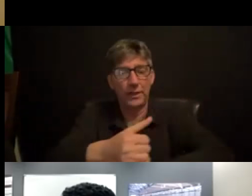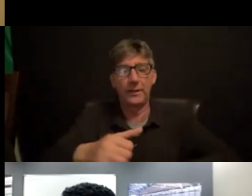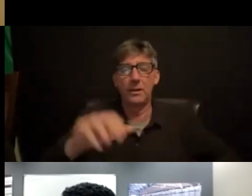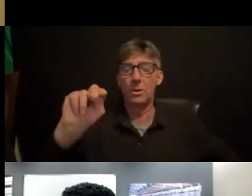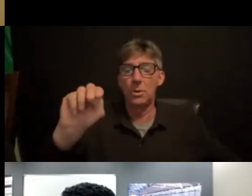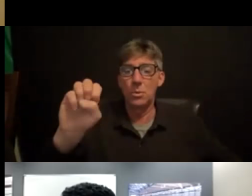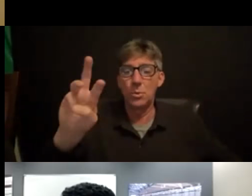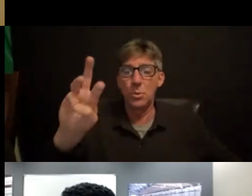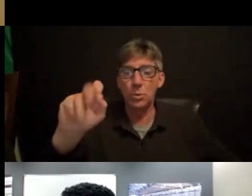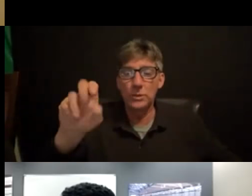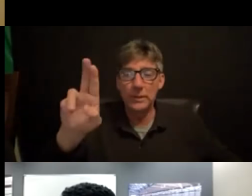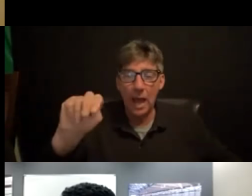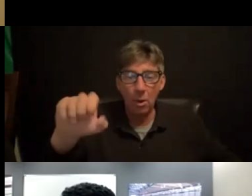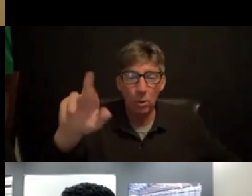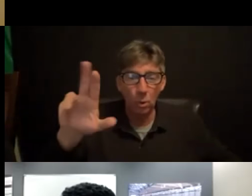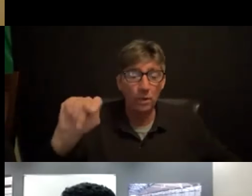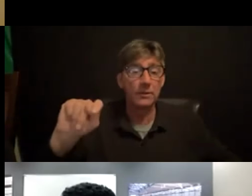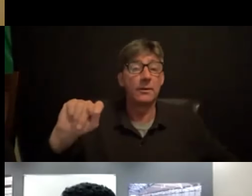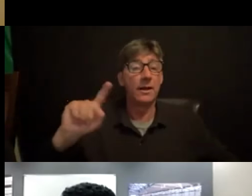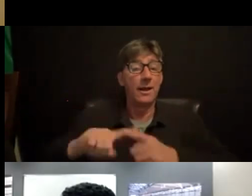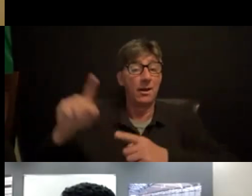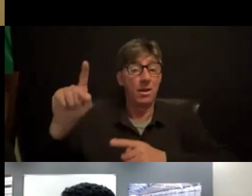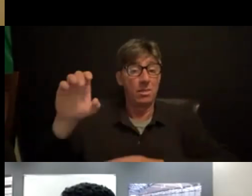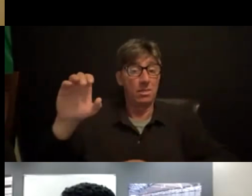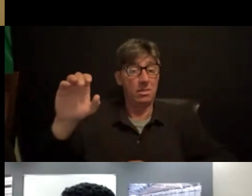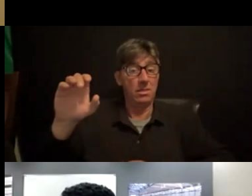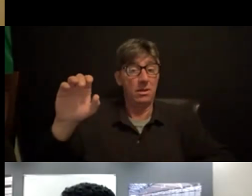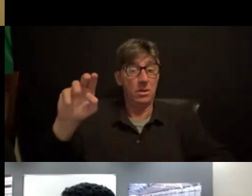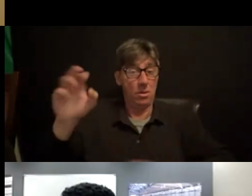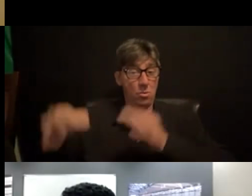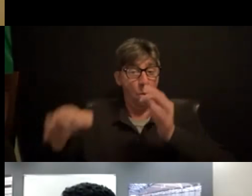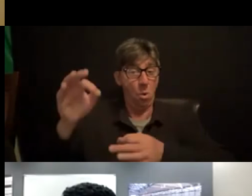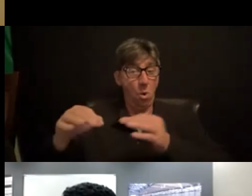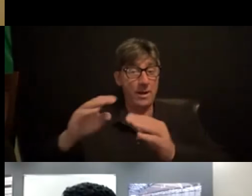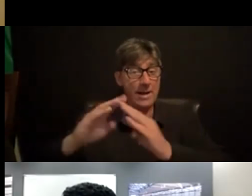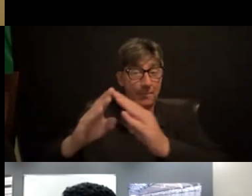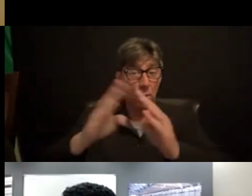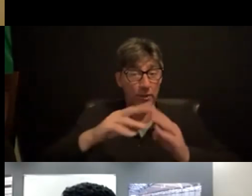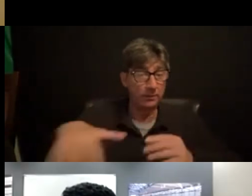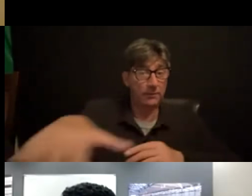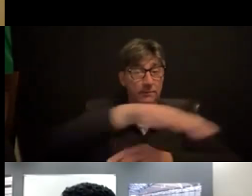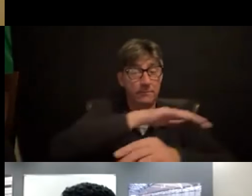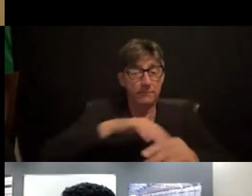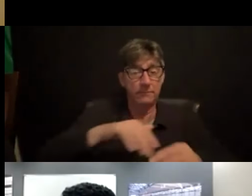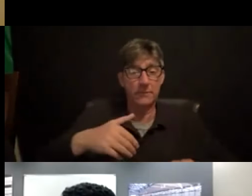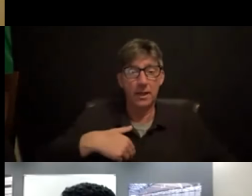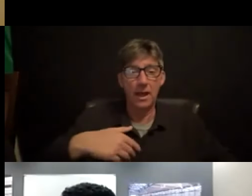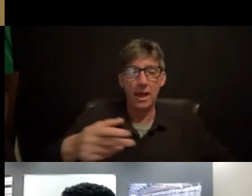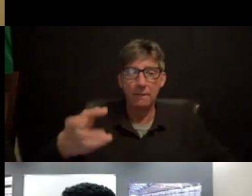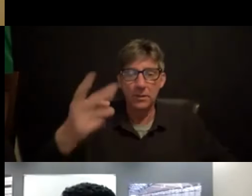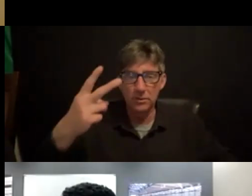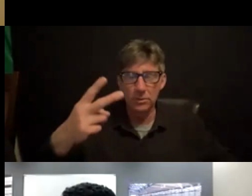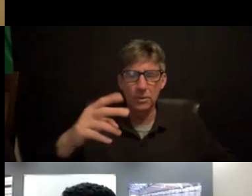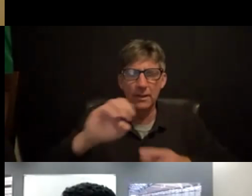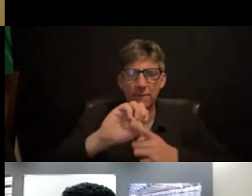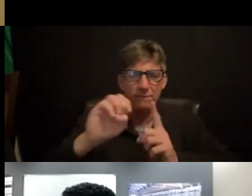also just note that the Port neighborhood is also one of the few in Cambridge that is considered by the Commonwealth to have two environmental justice populations, that